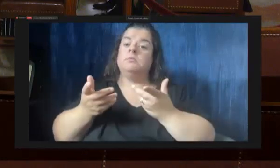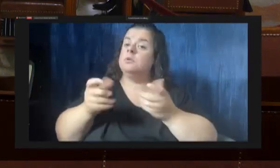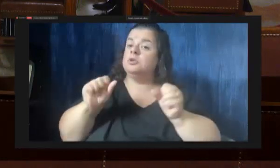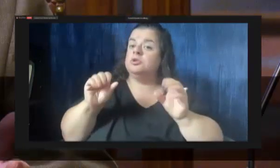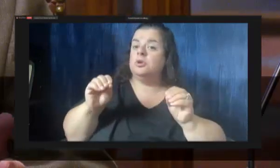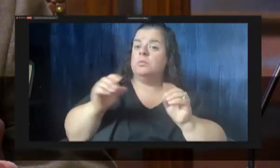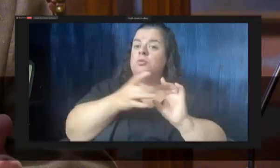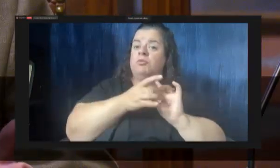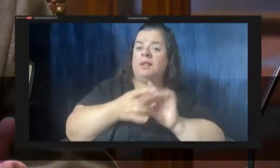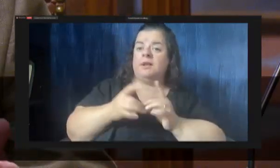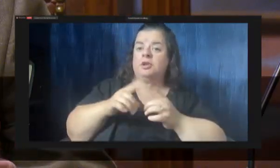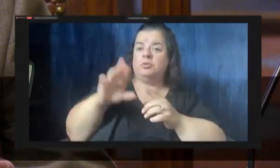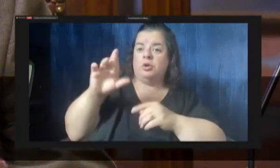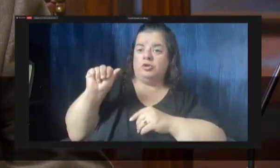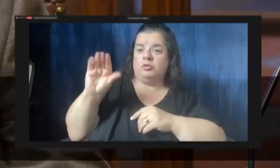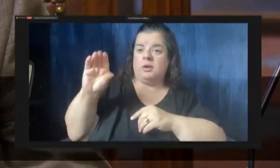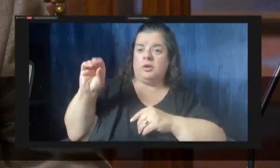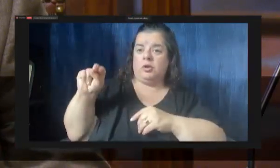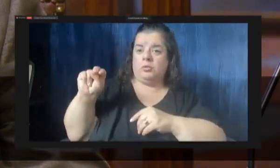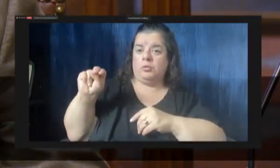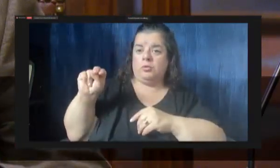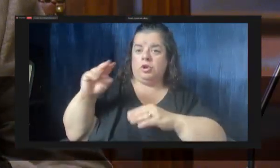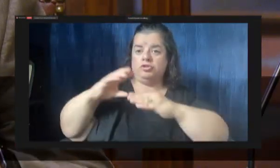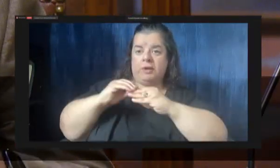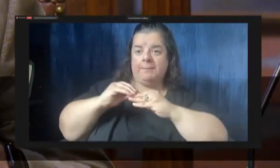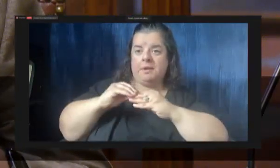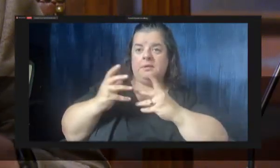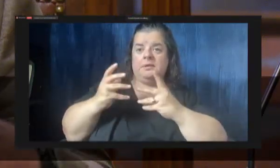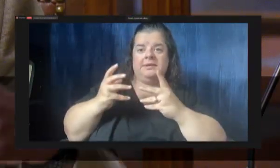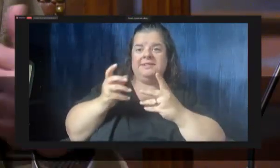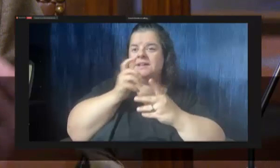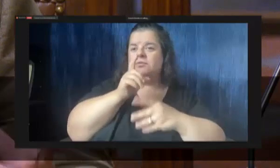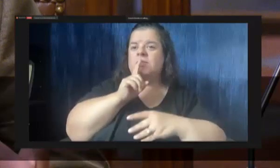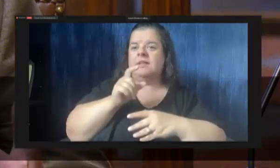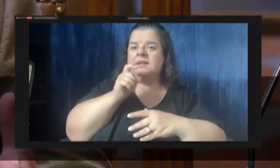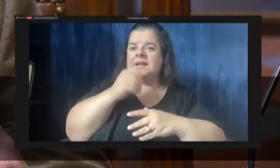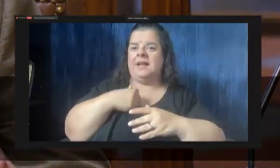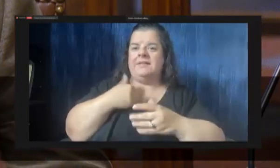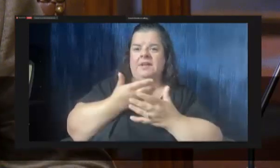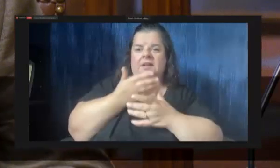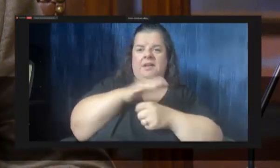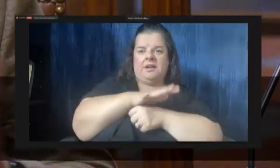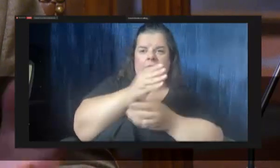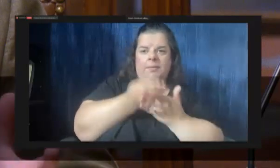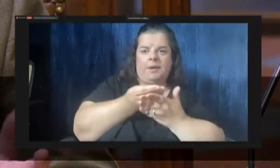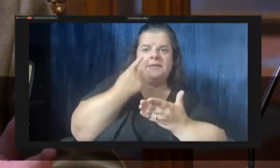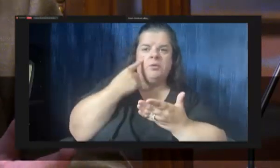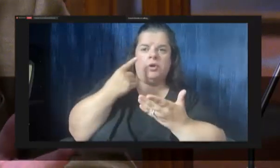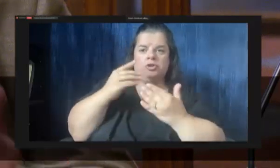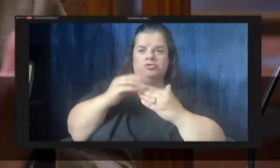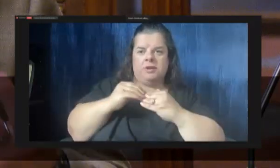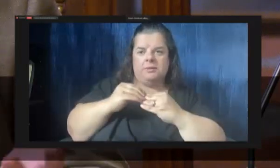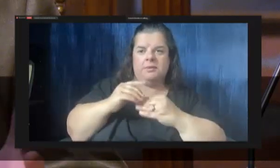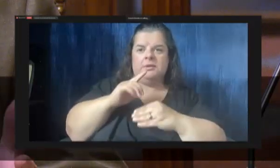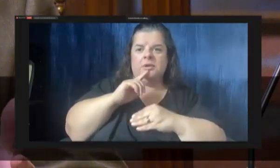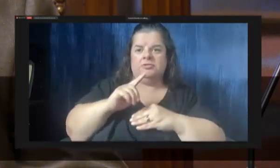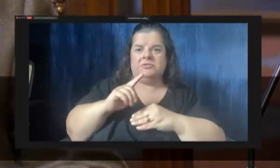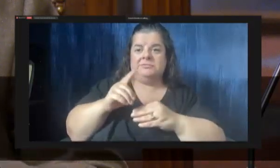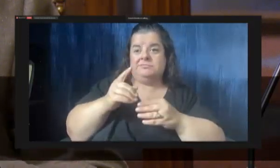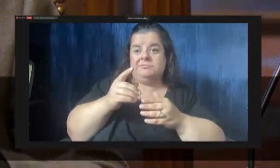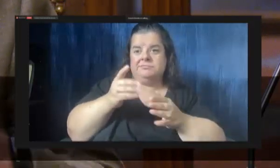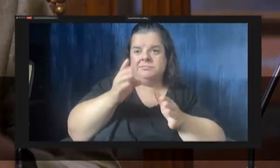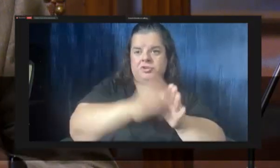the raccoon trapping, it's not a matter of not having funding for traps. They're actually fairly